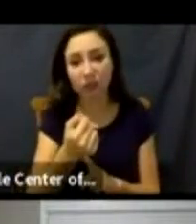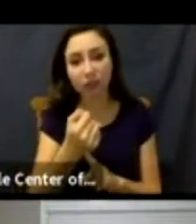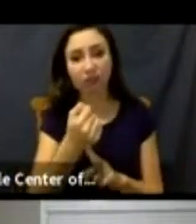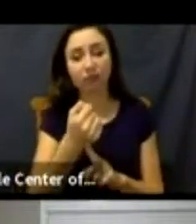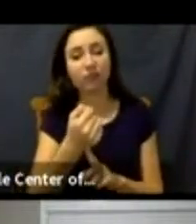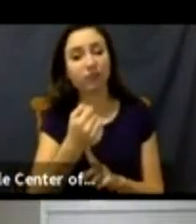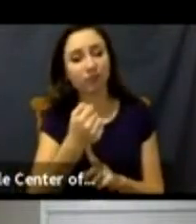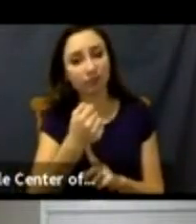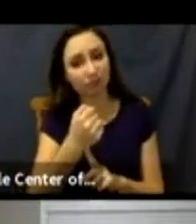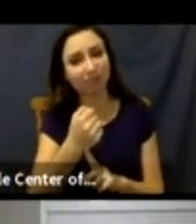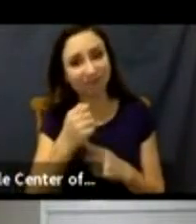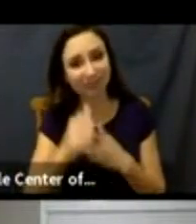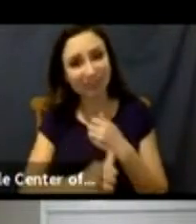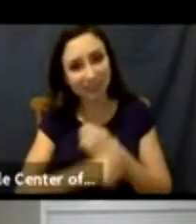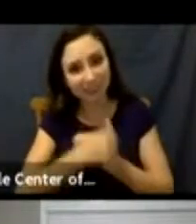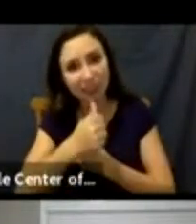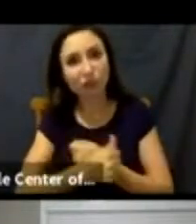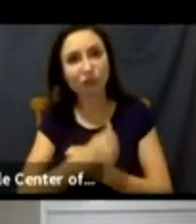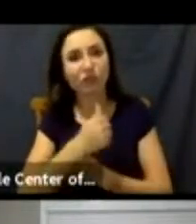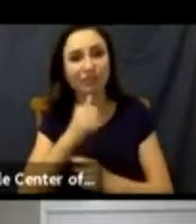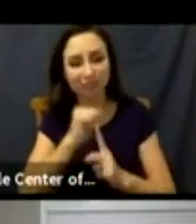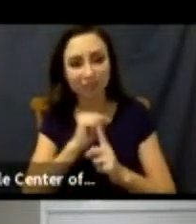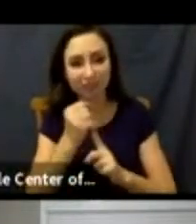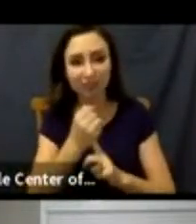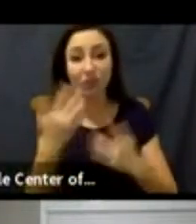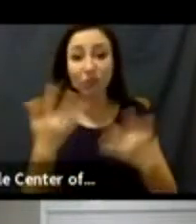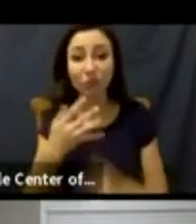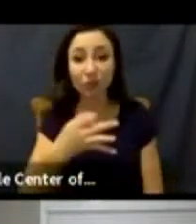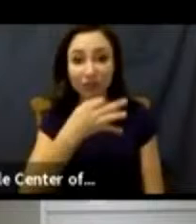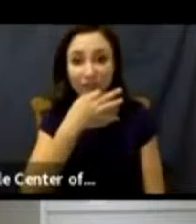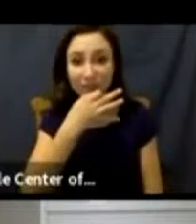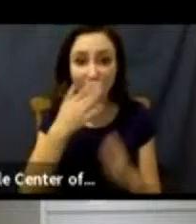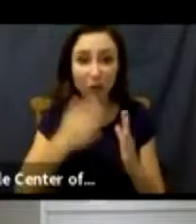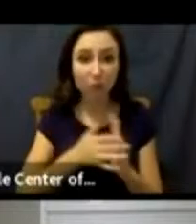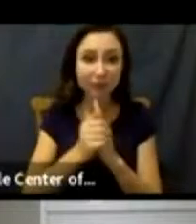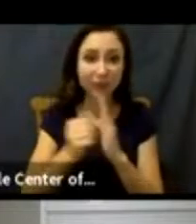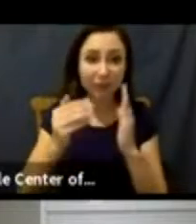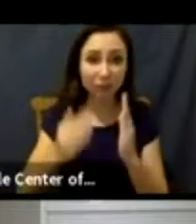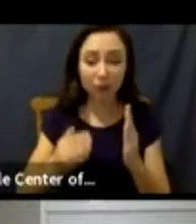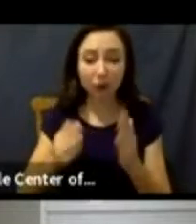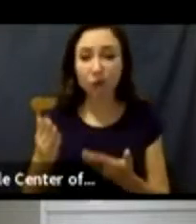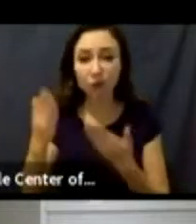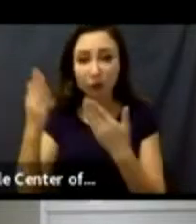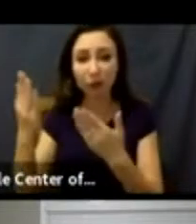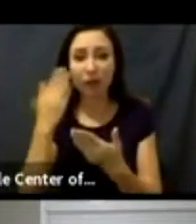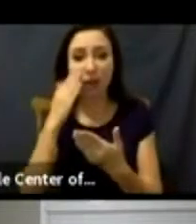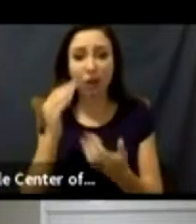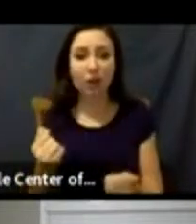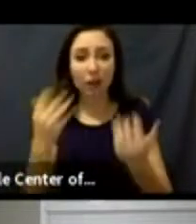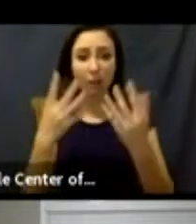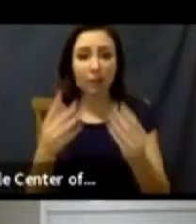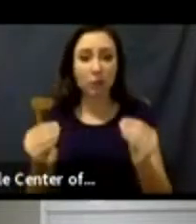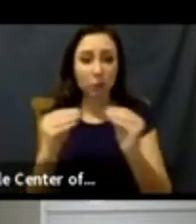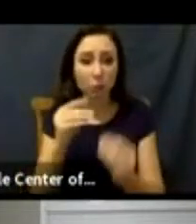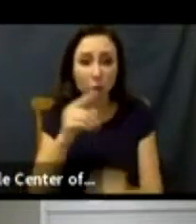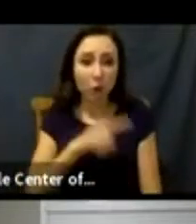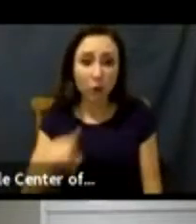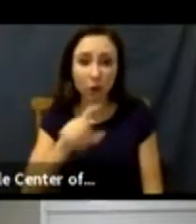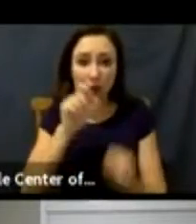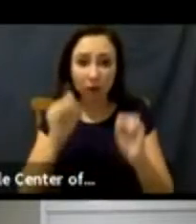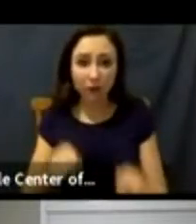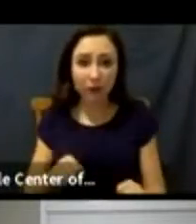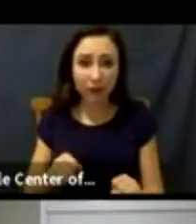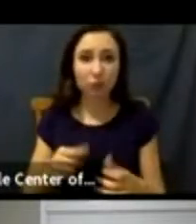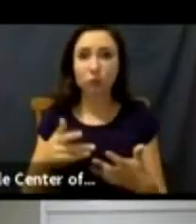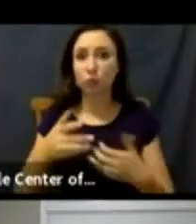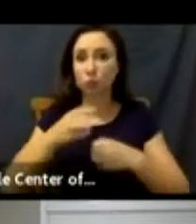and what experts recommend. So I don't know how much you all can really can do any more to penetrate